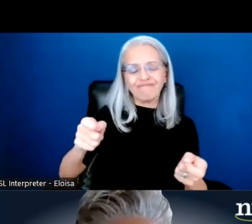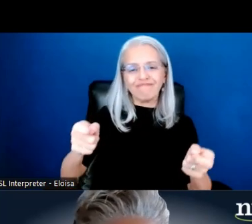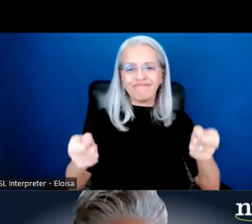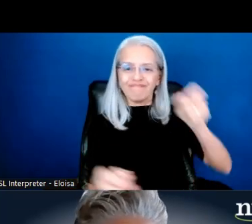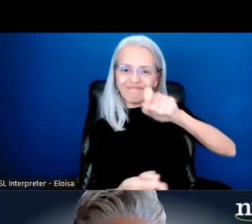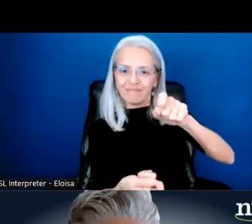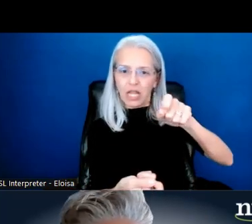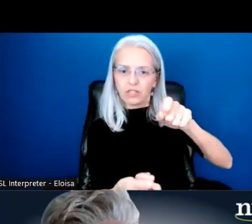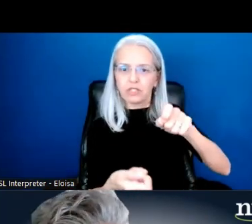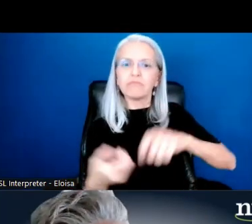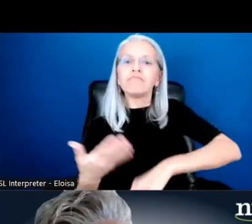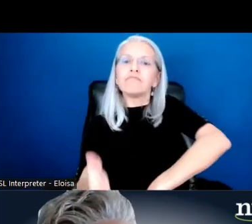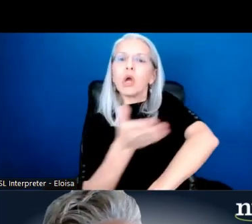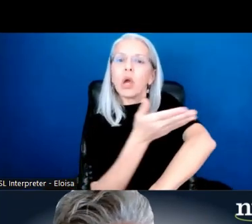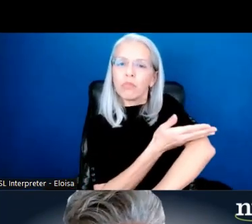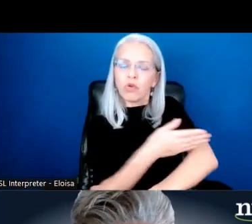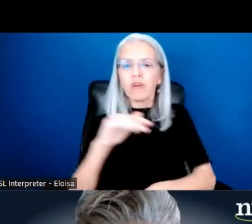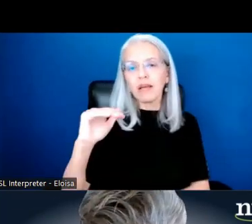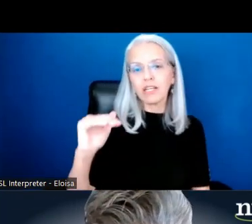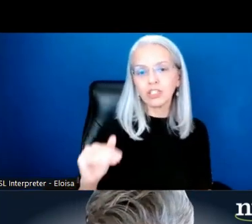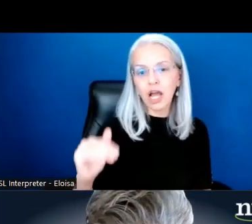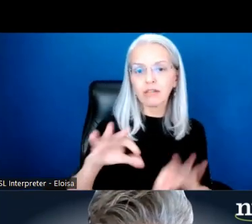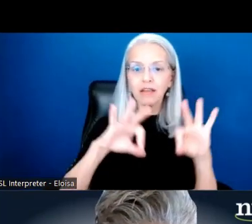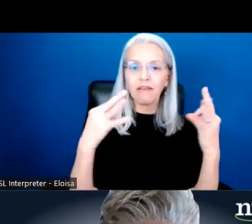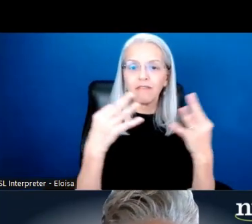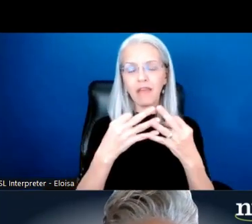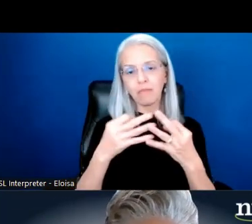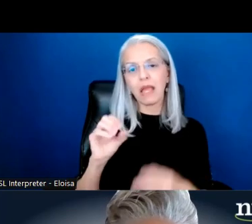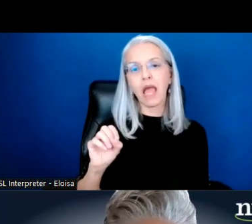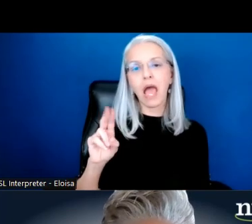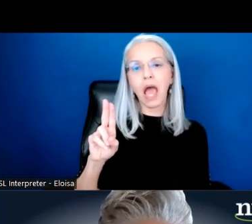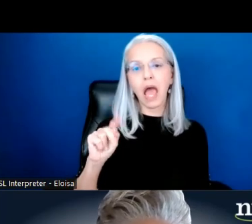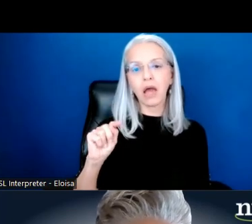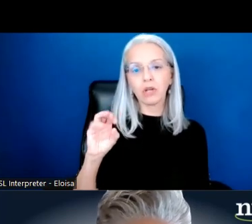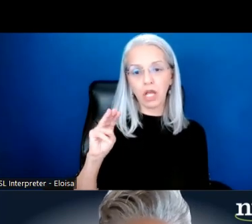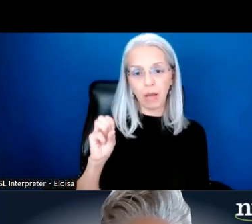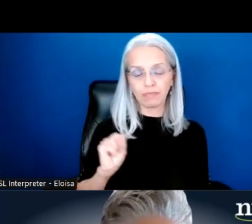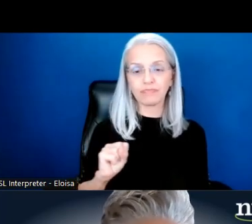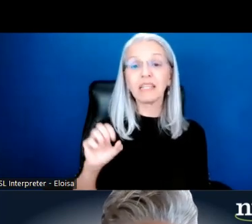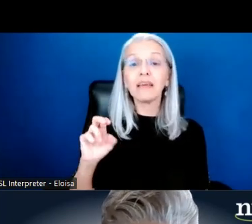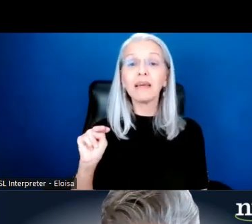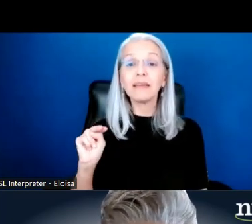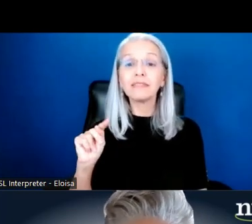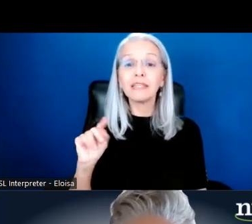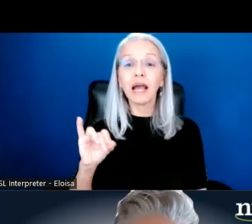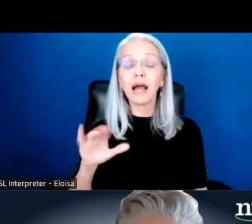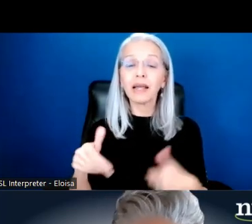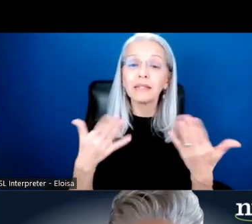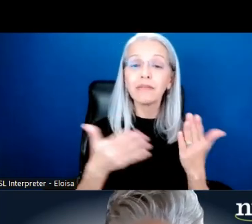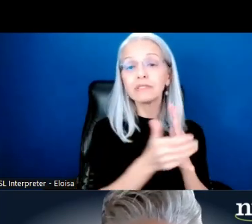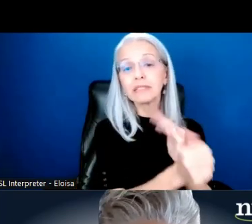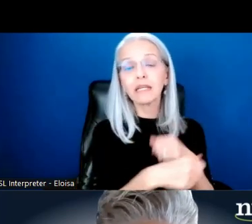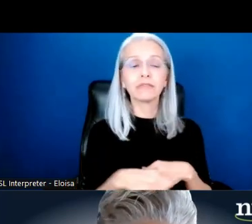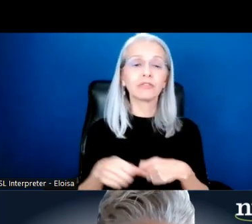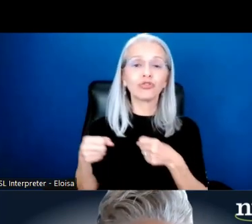and improve child and family outcomes. NTI delivers skills, strategies, a